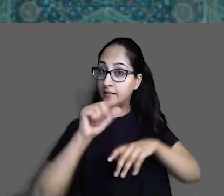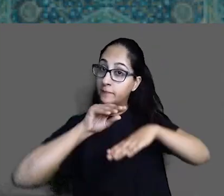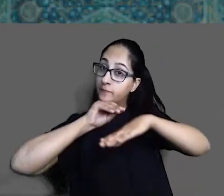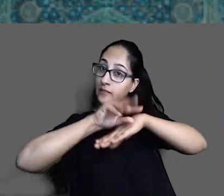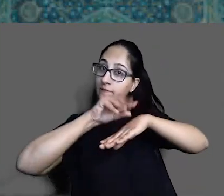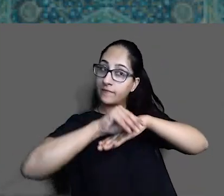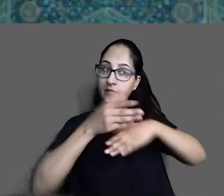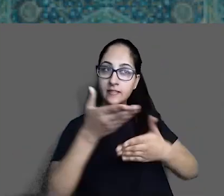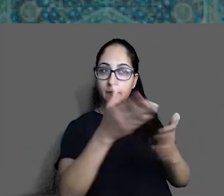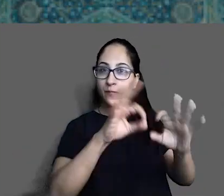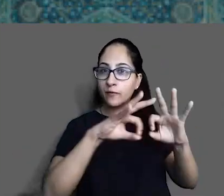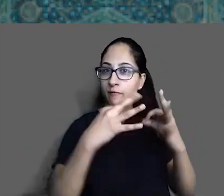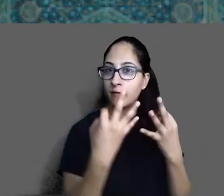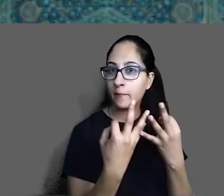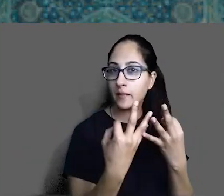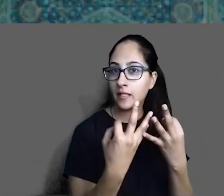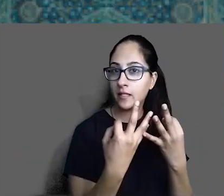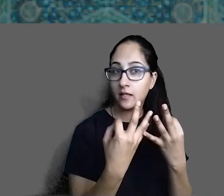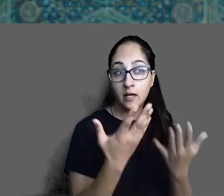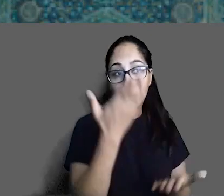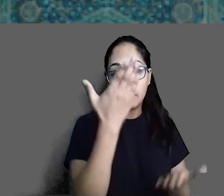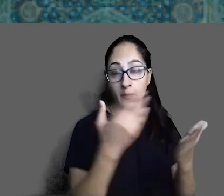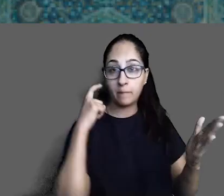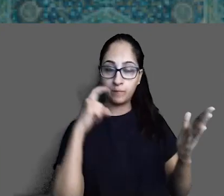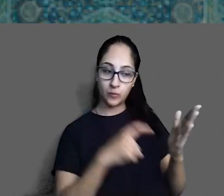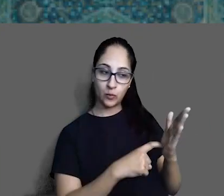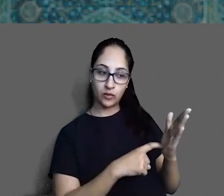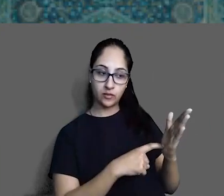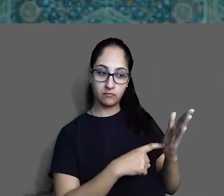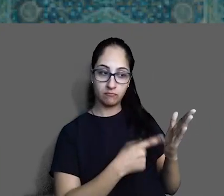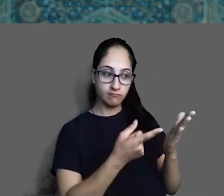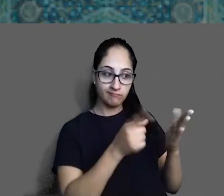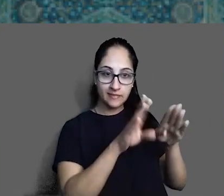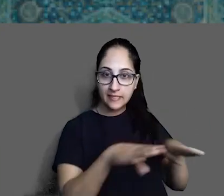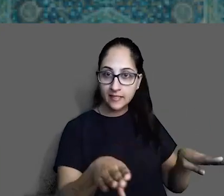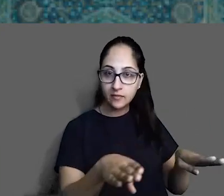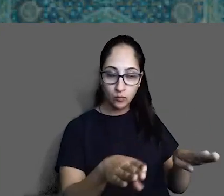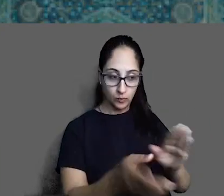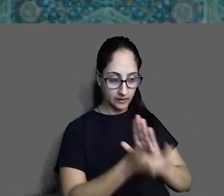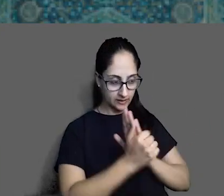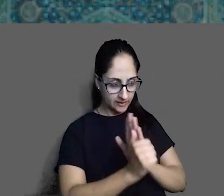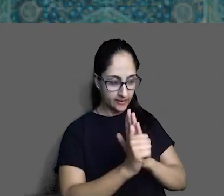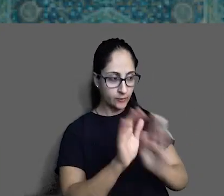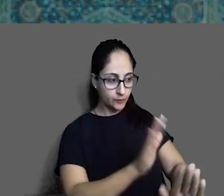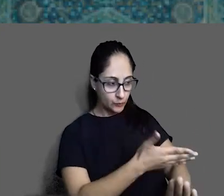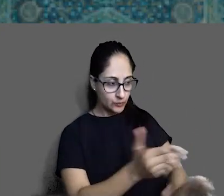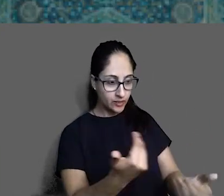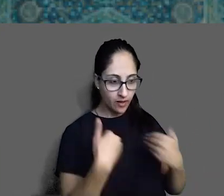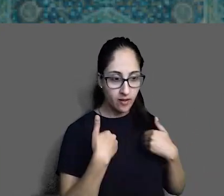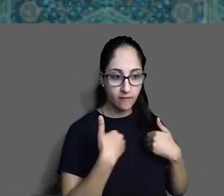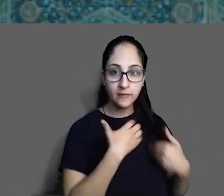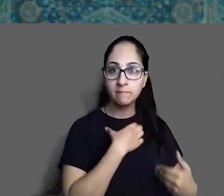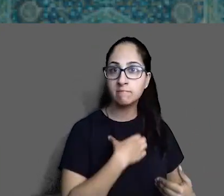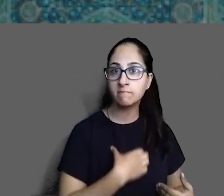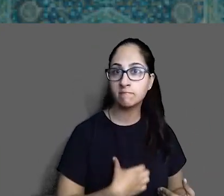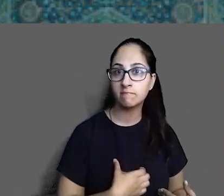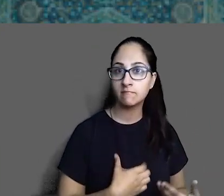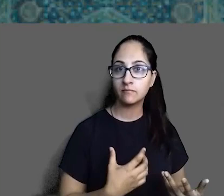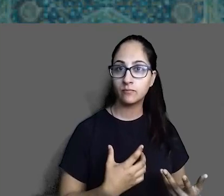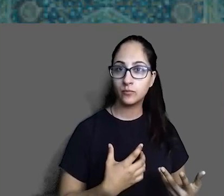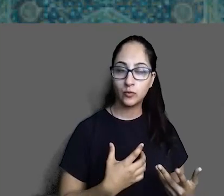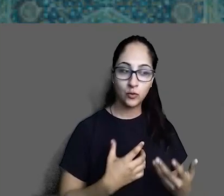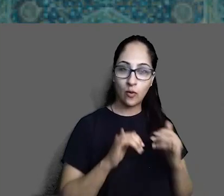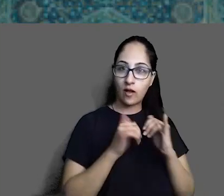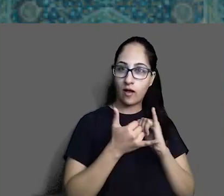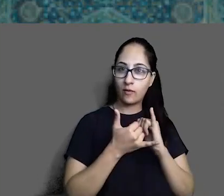should families do when they see that perhaps their child is gifted or has such a passion for music? How can we as